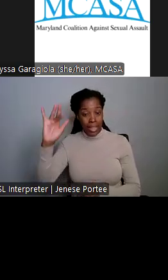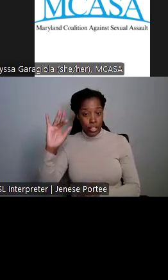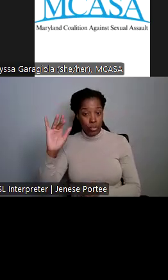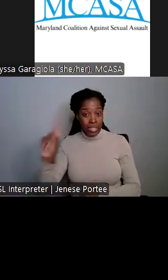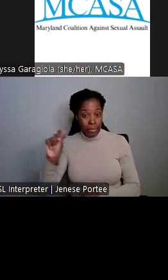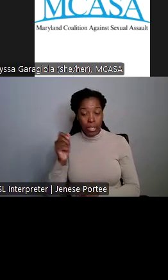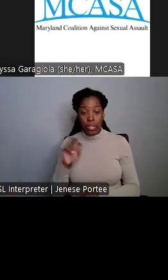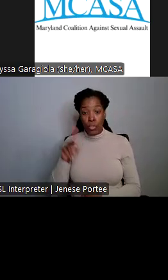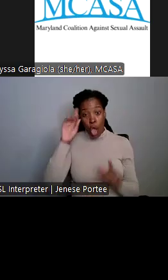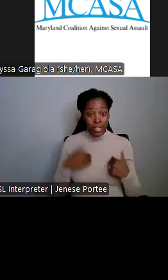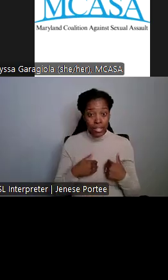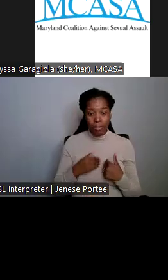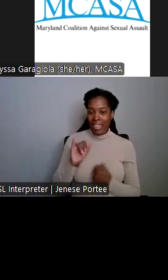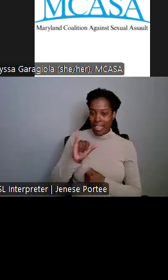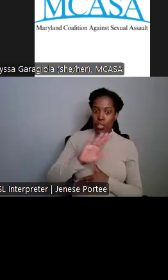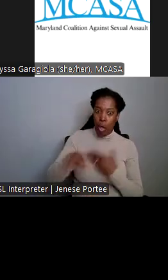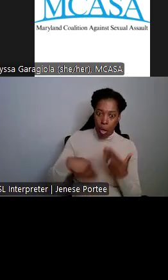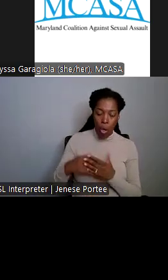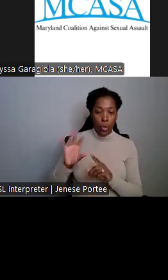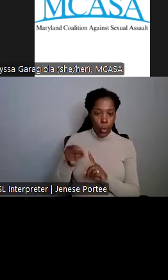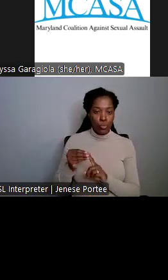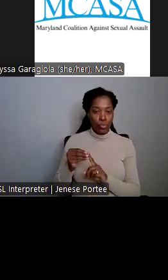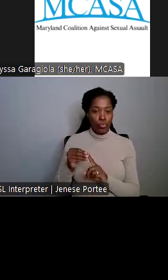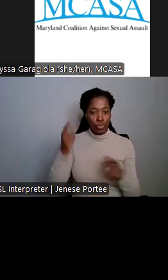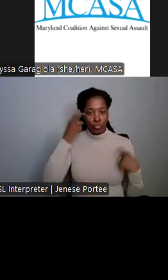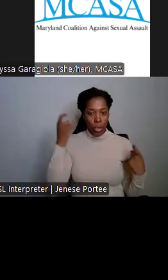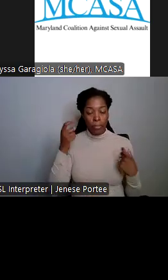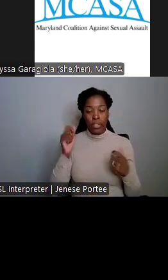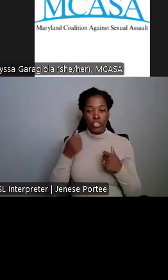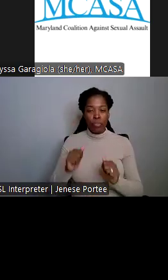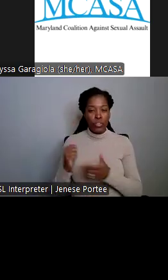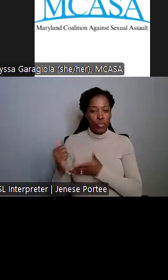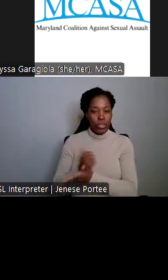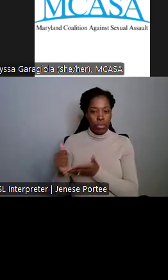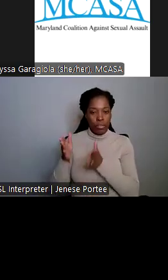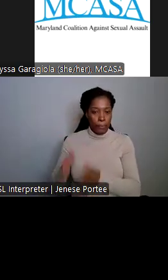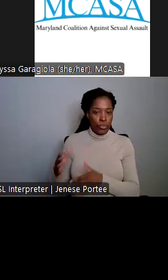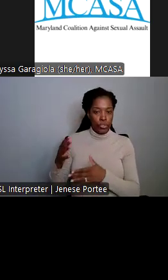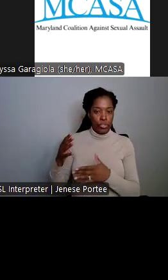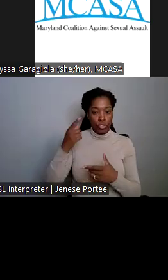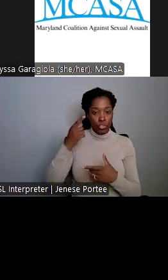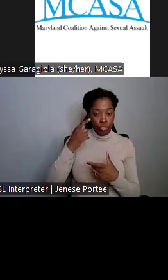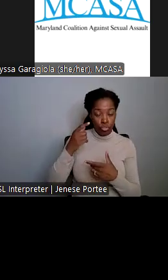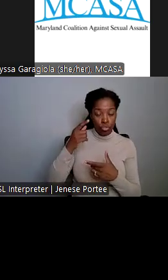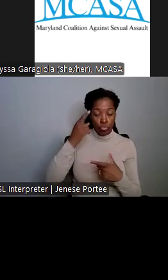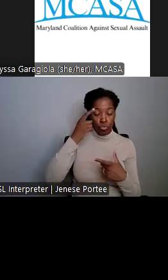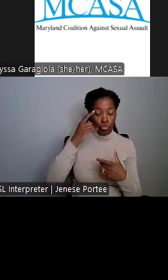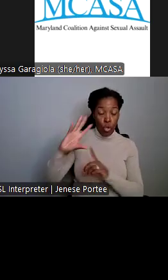erase somebody's culture and the trauma that that can cause. Cultural practices that